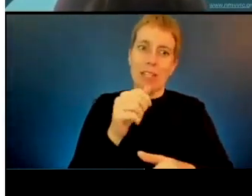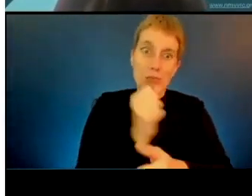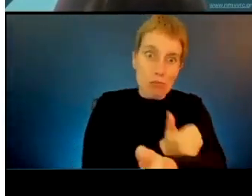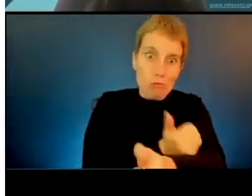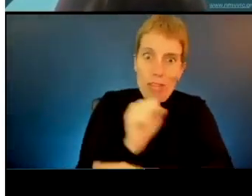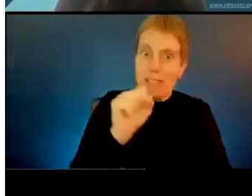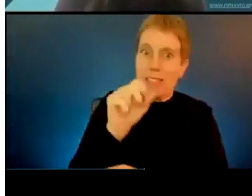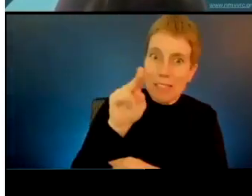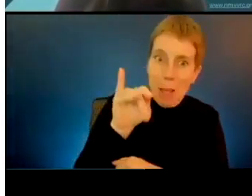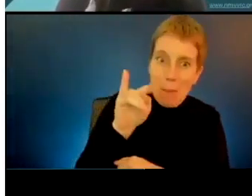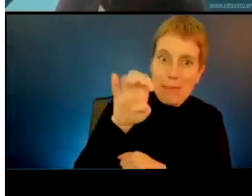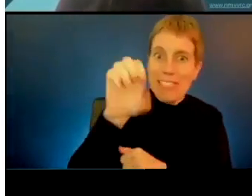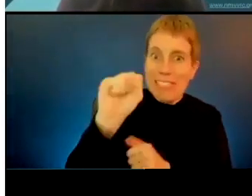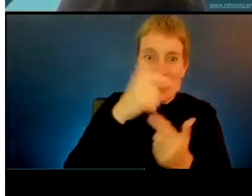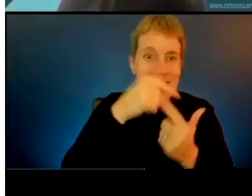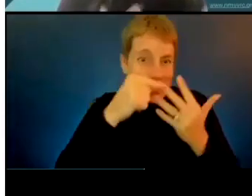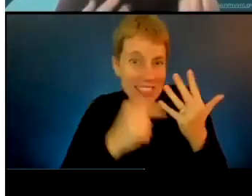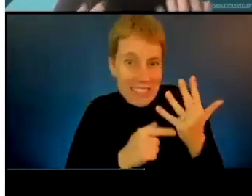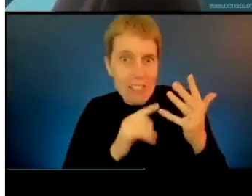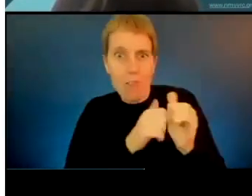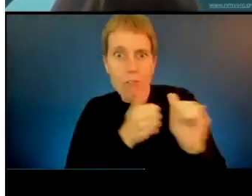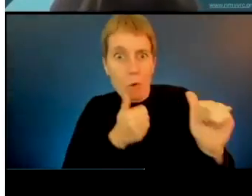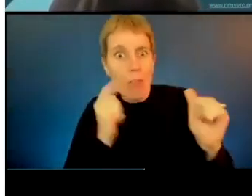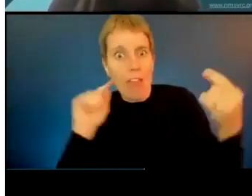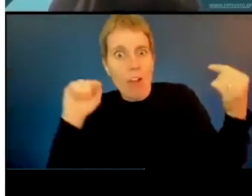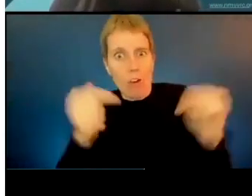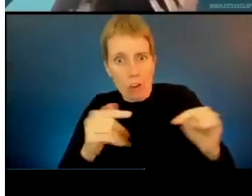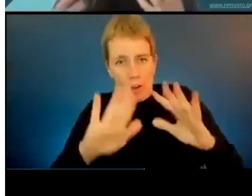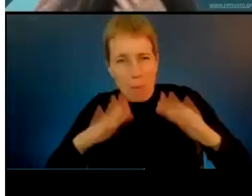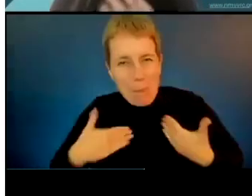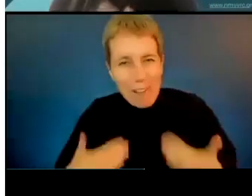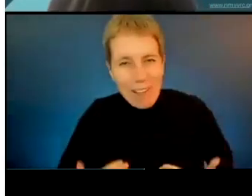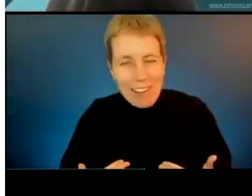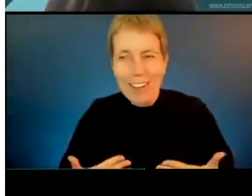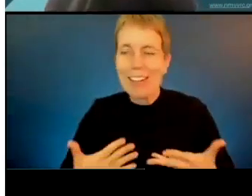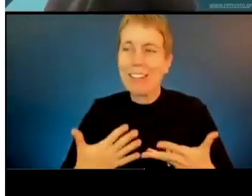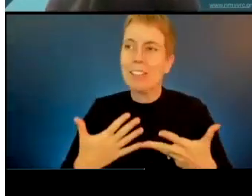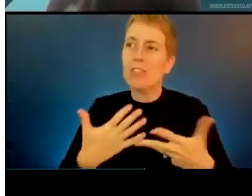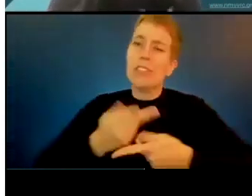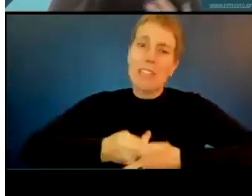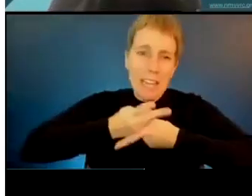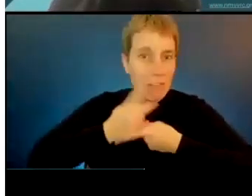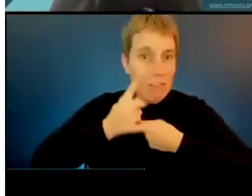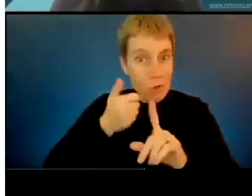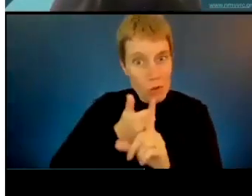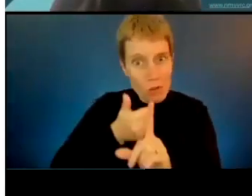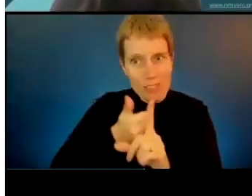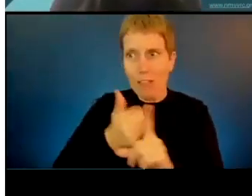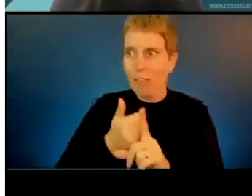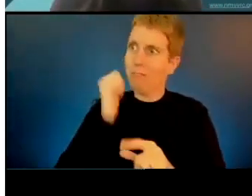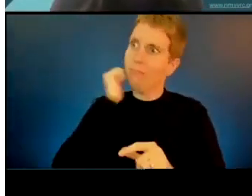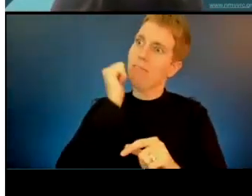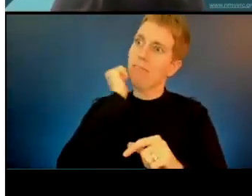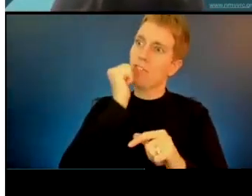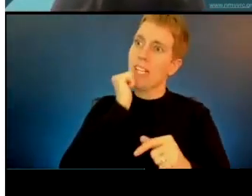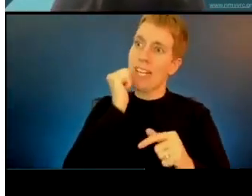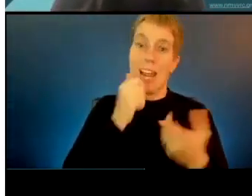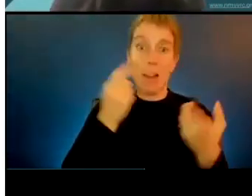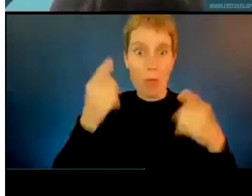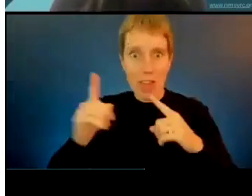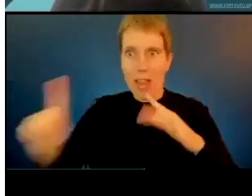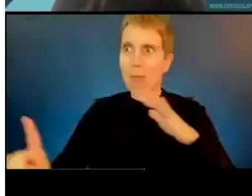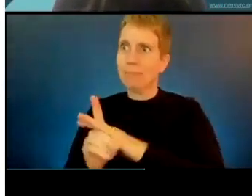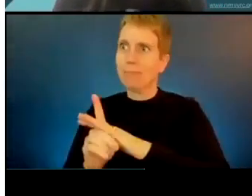care of yourself. And when someone feels stuck, or when they're having those trauma cues, or when these symptoms are just arising as they're going through